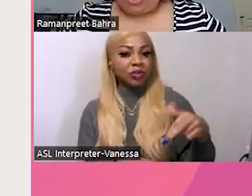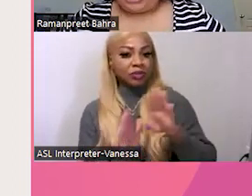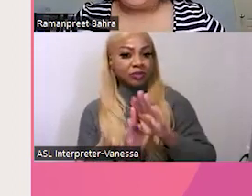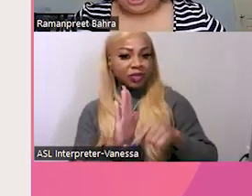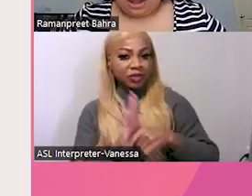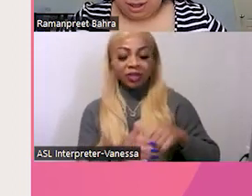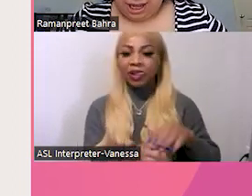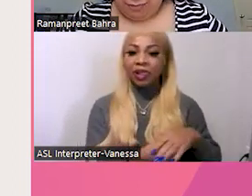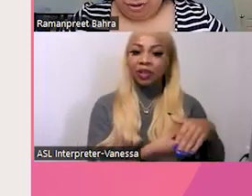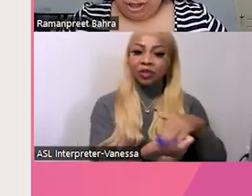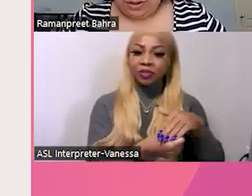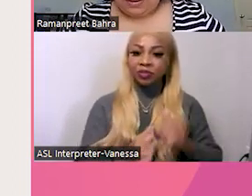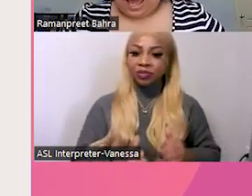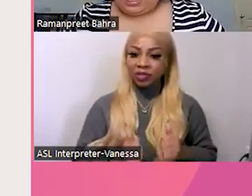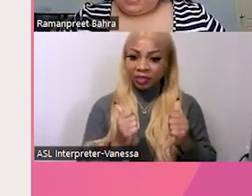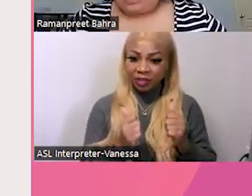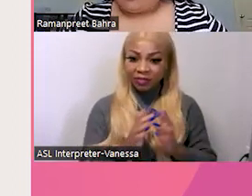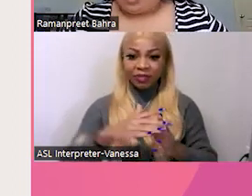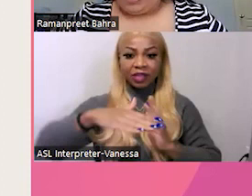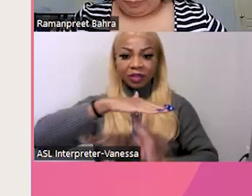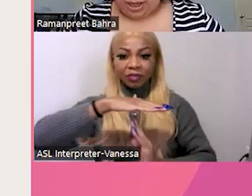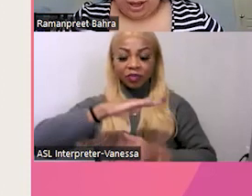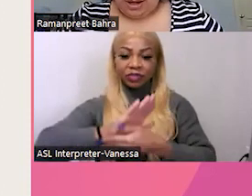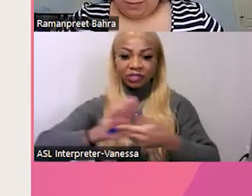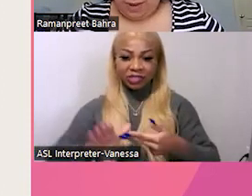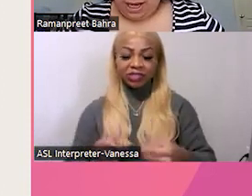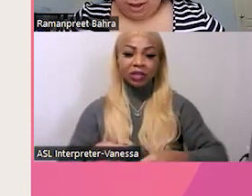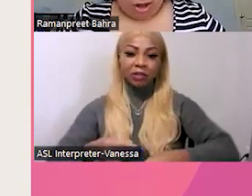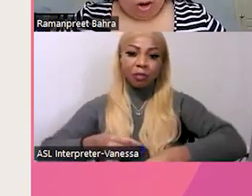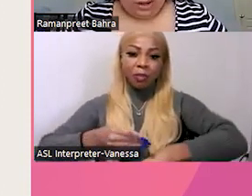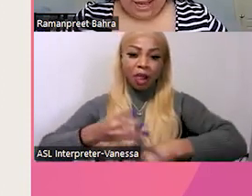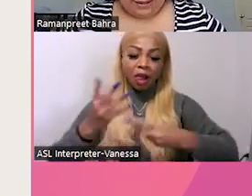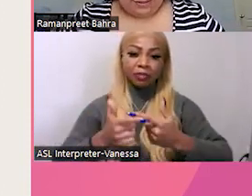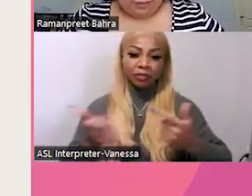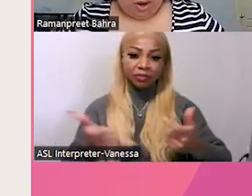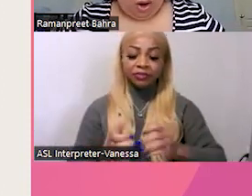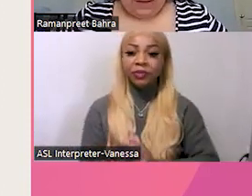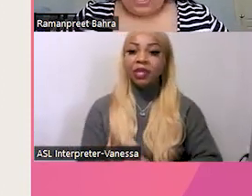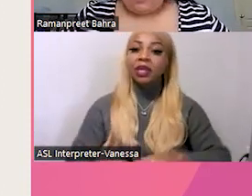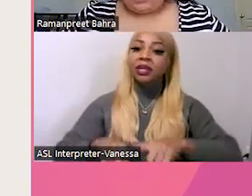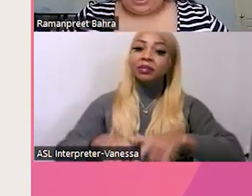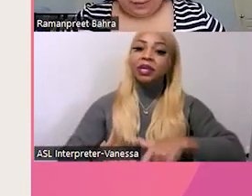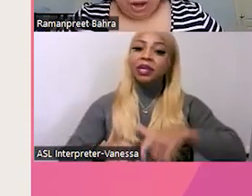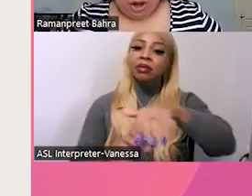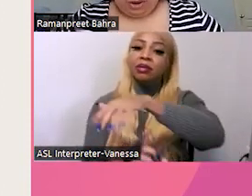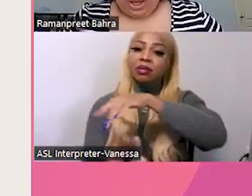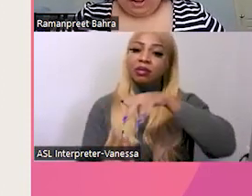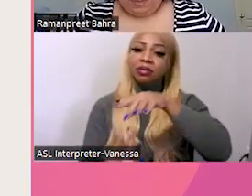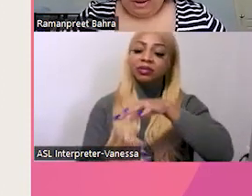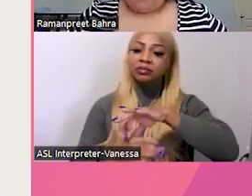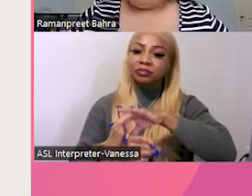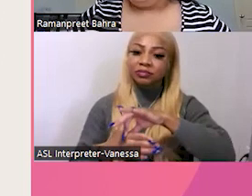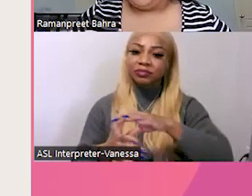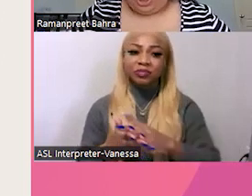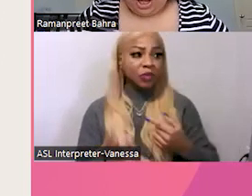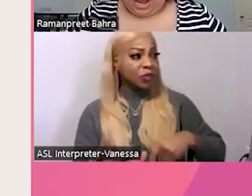geographic location, immigration status, and more. Depending on context, we all have areas where we